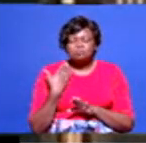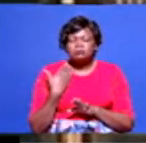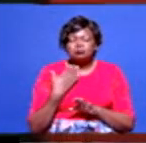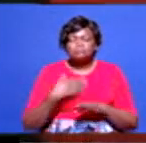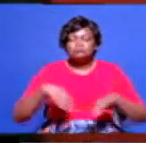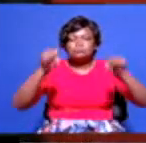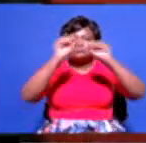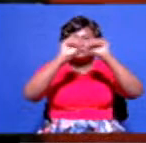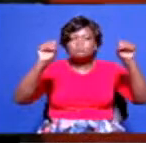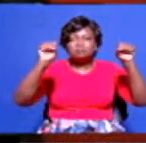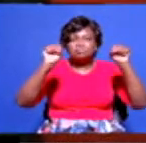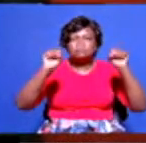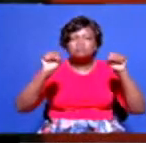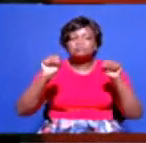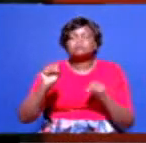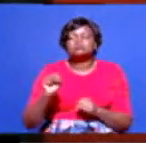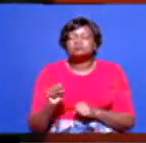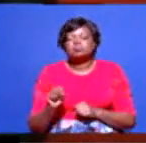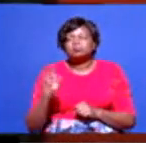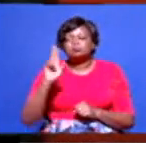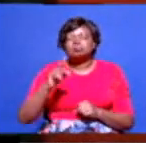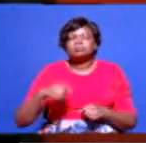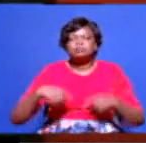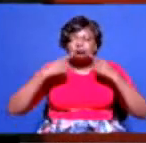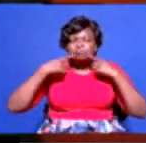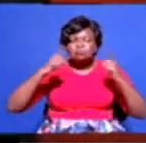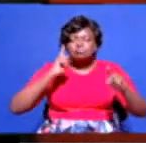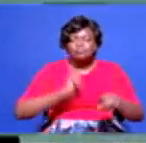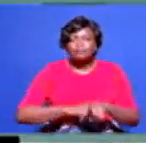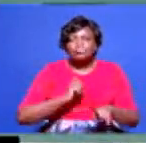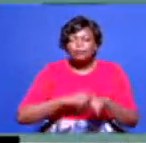Kenyatta declared a period of national mourning, including the